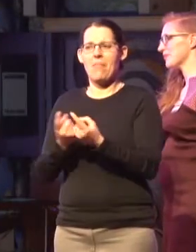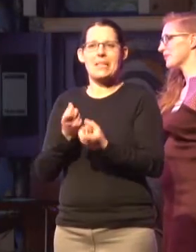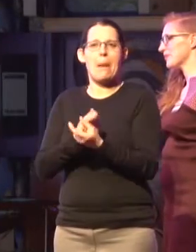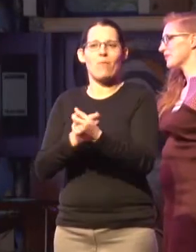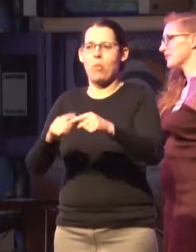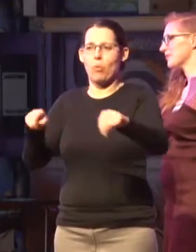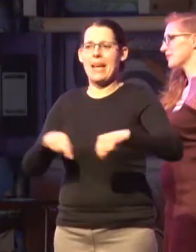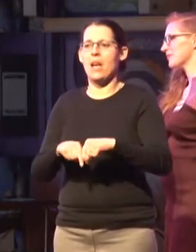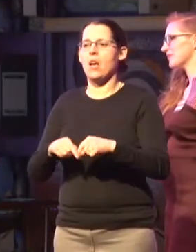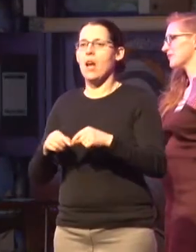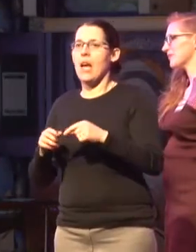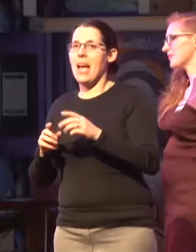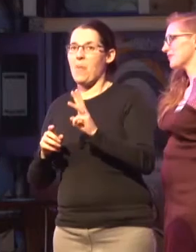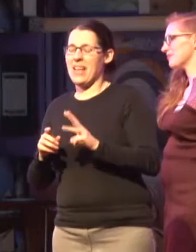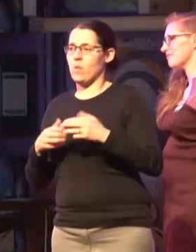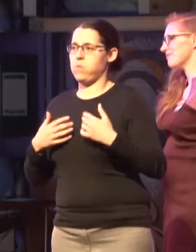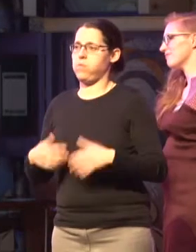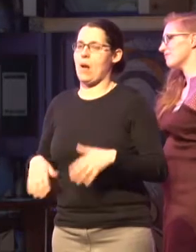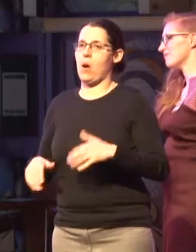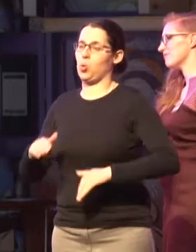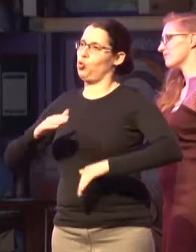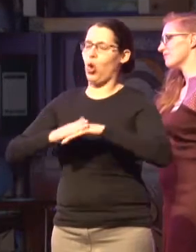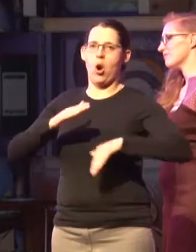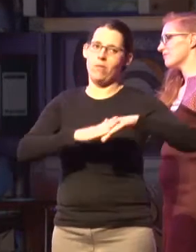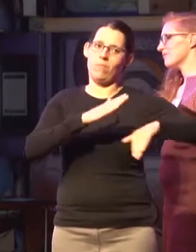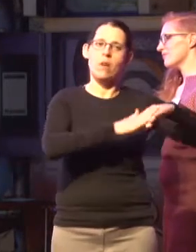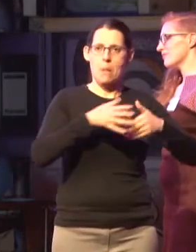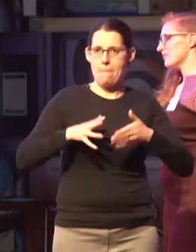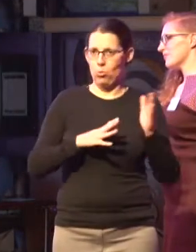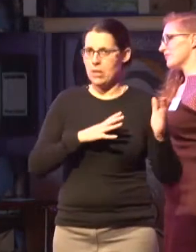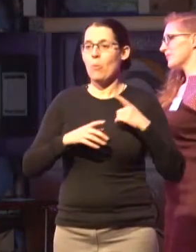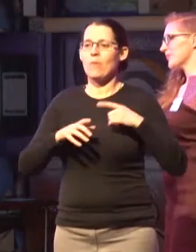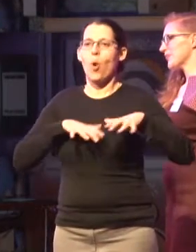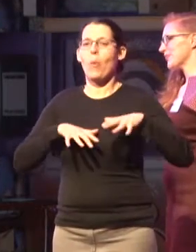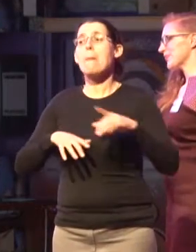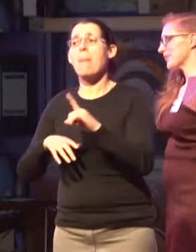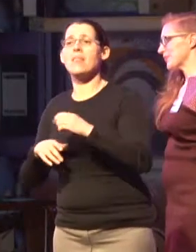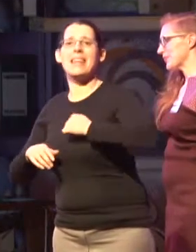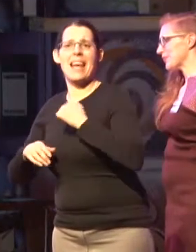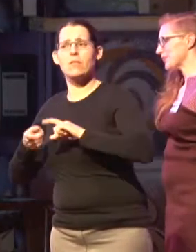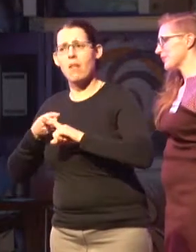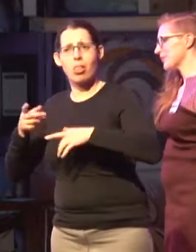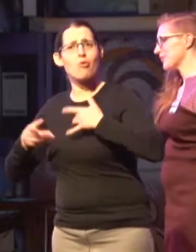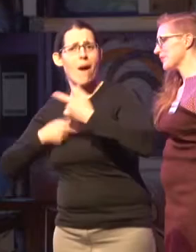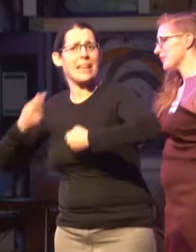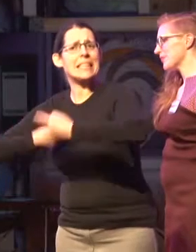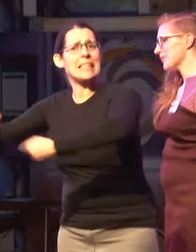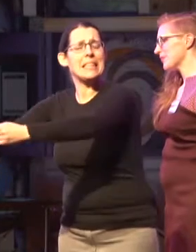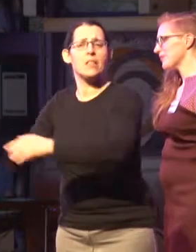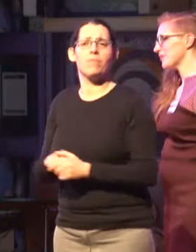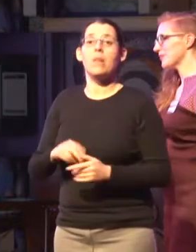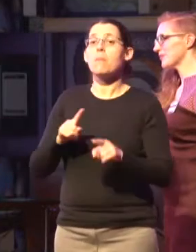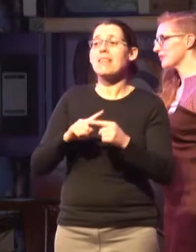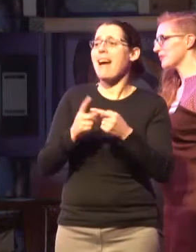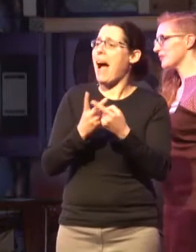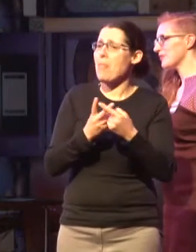because Wellington is chocker and the earthquakes have taken out a lot of buildings. But Dunedin is still thriving. And other places around